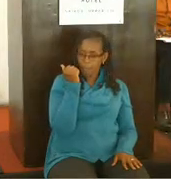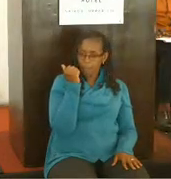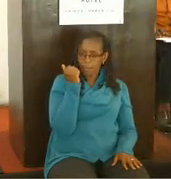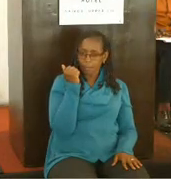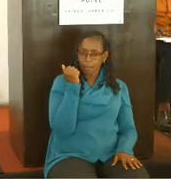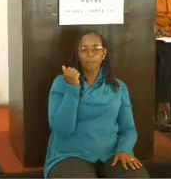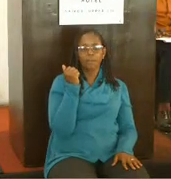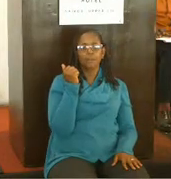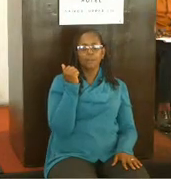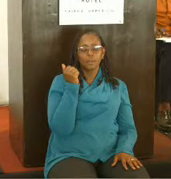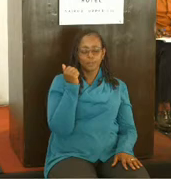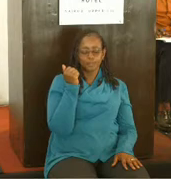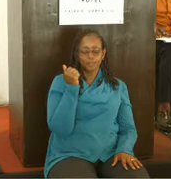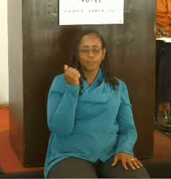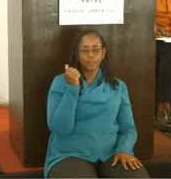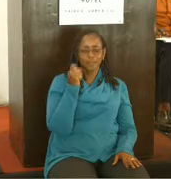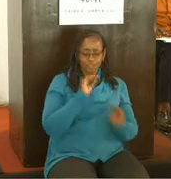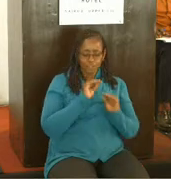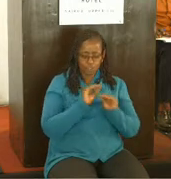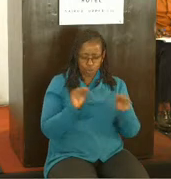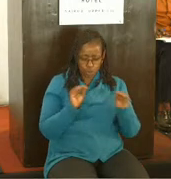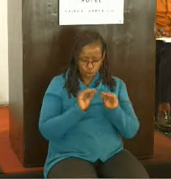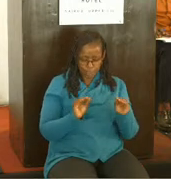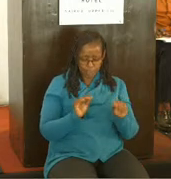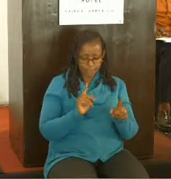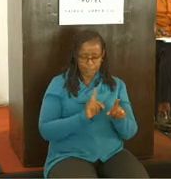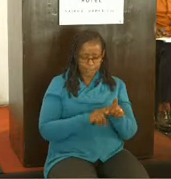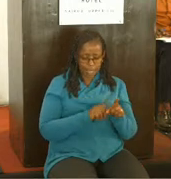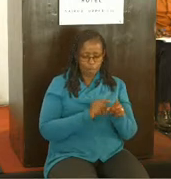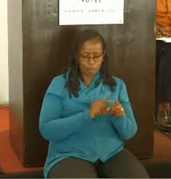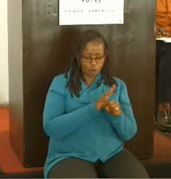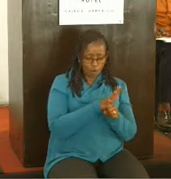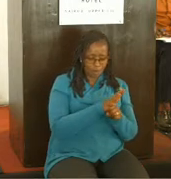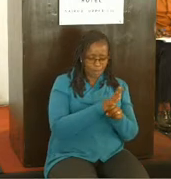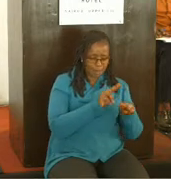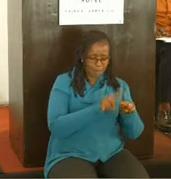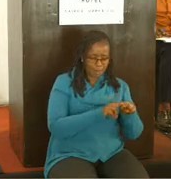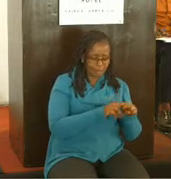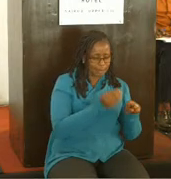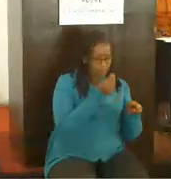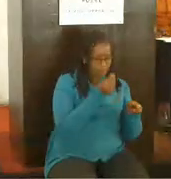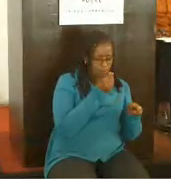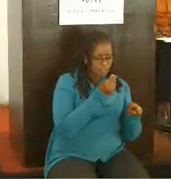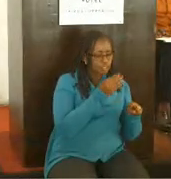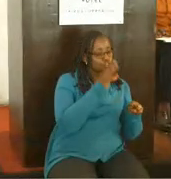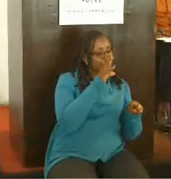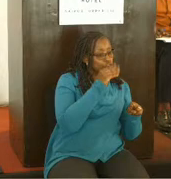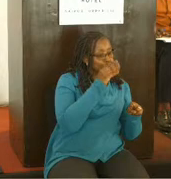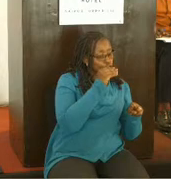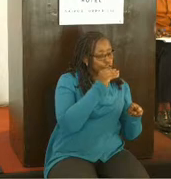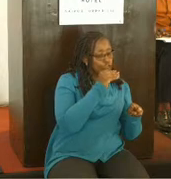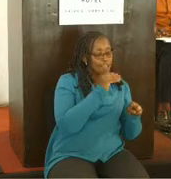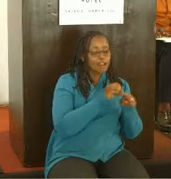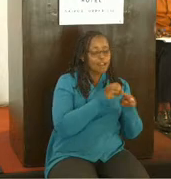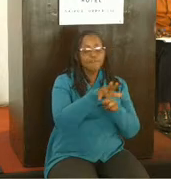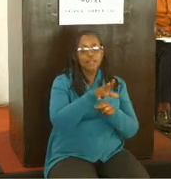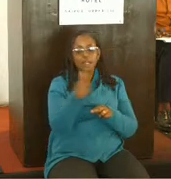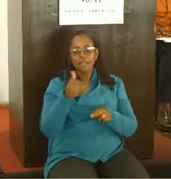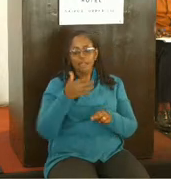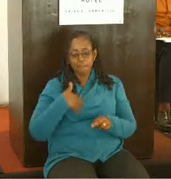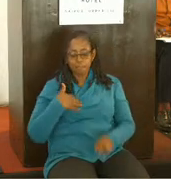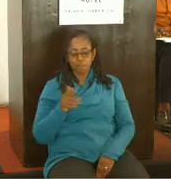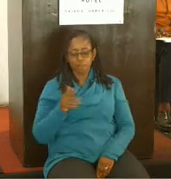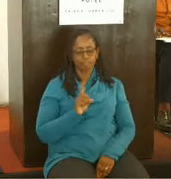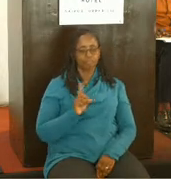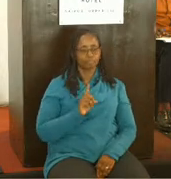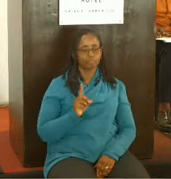they are saying they were taught during Corona you sit you eat but you can't talk so that you don't infect the person opposite